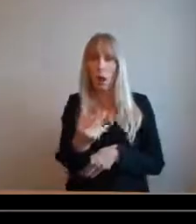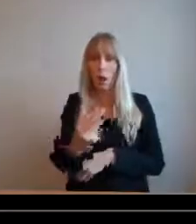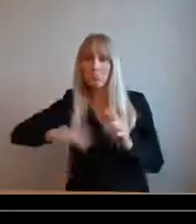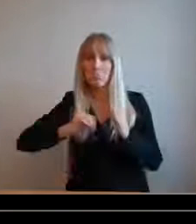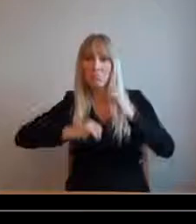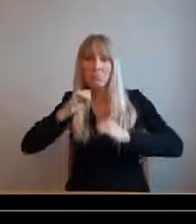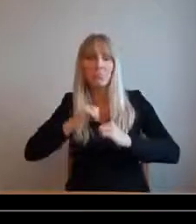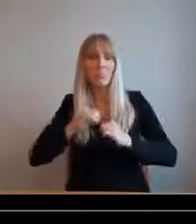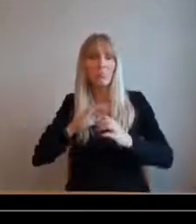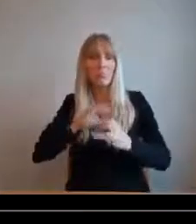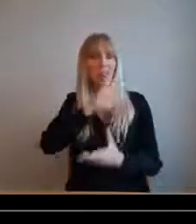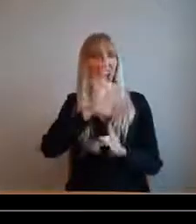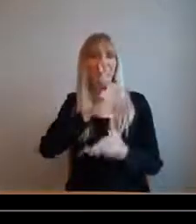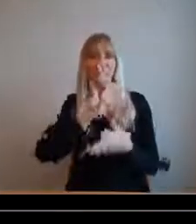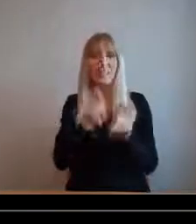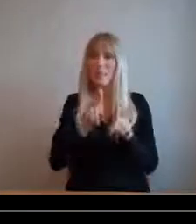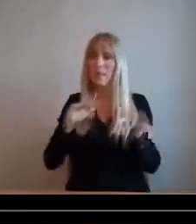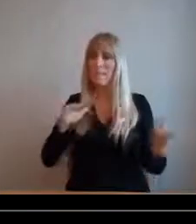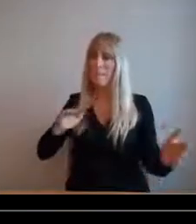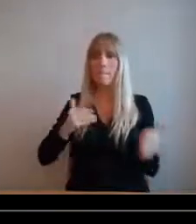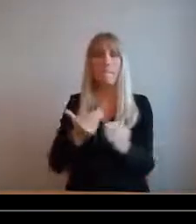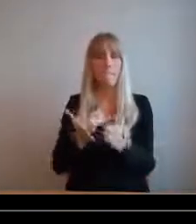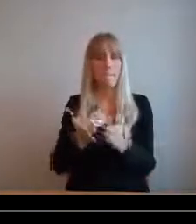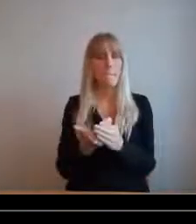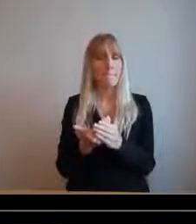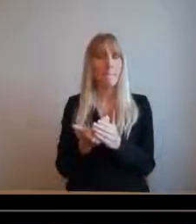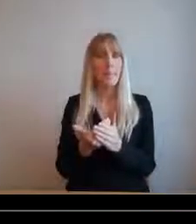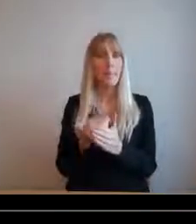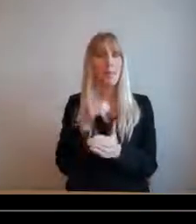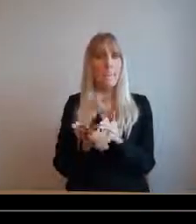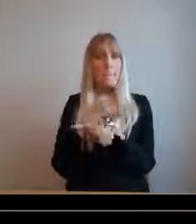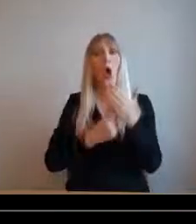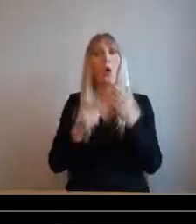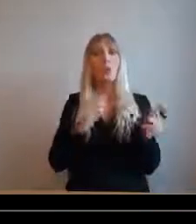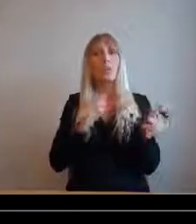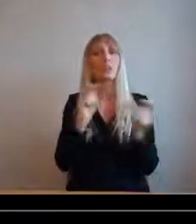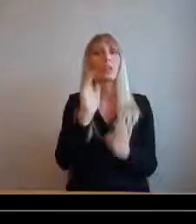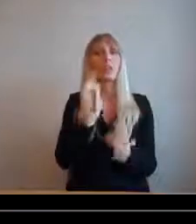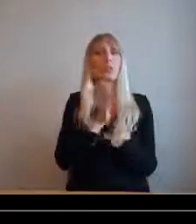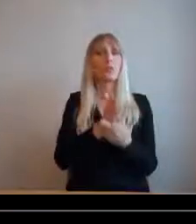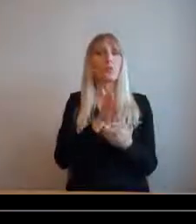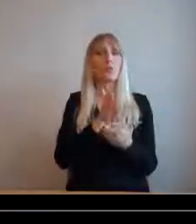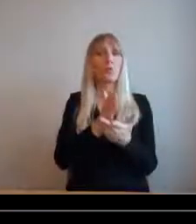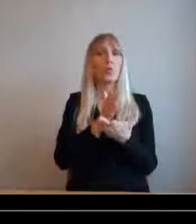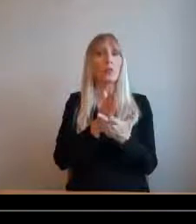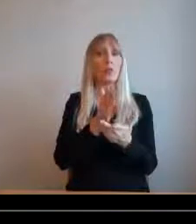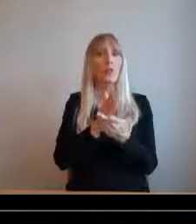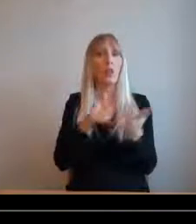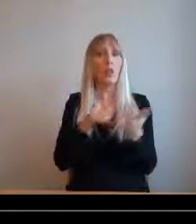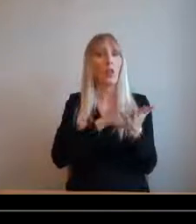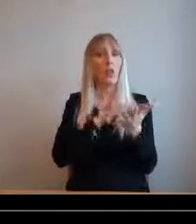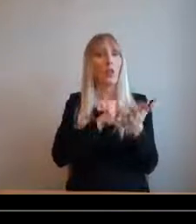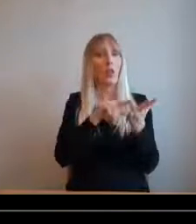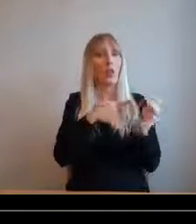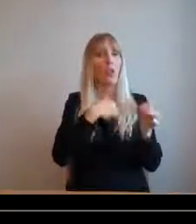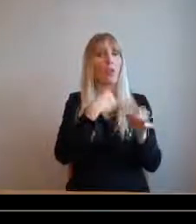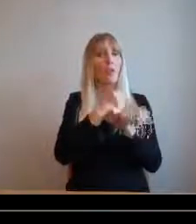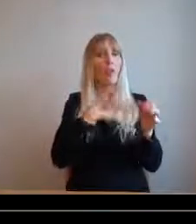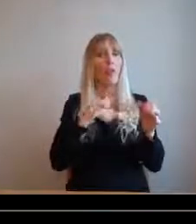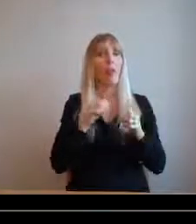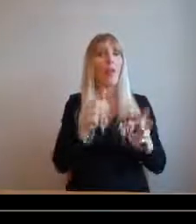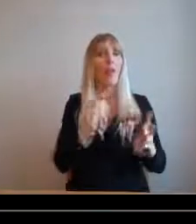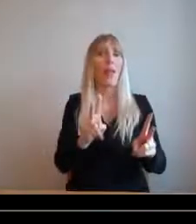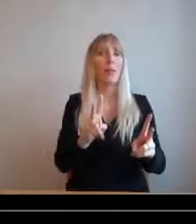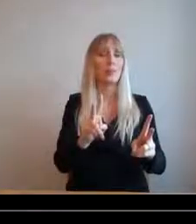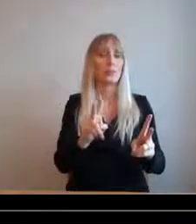same. The only change was obviously the vertical alignment at Thong Lane, which won't have any